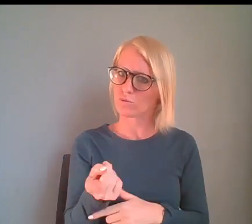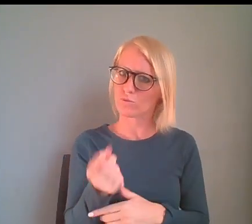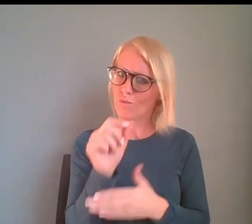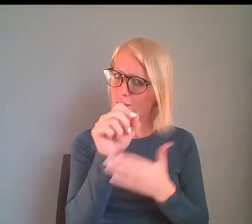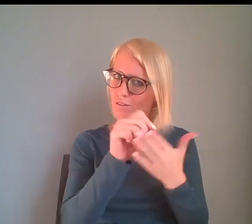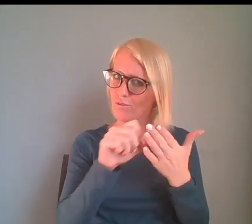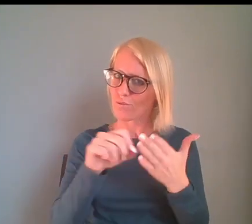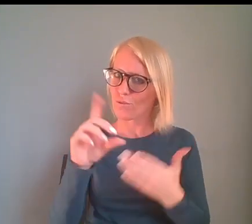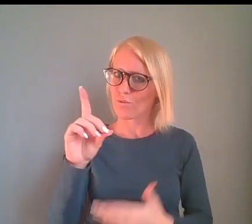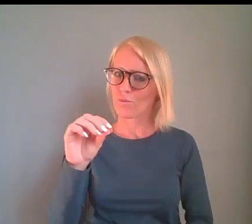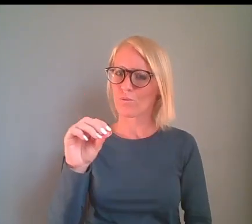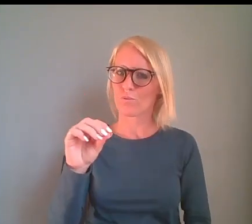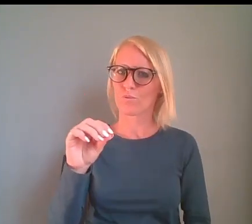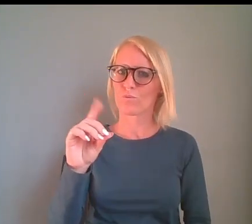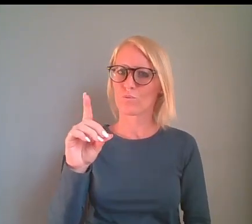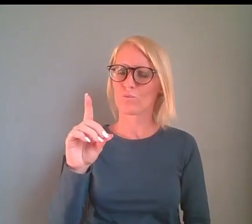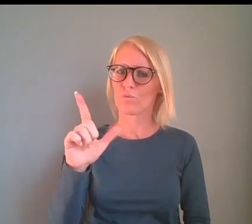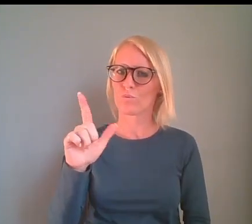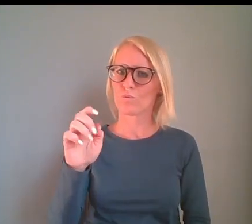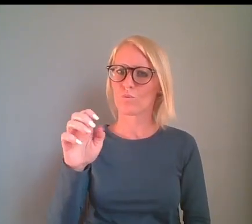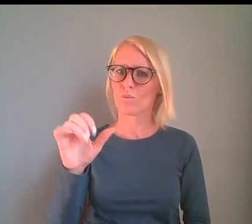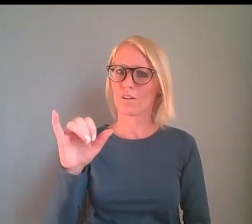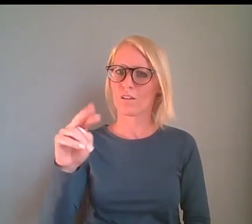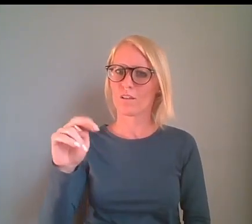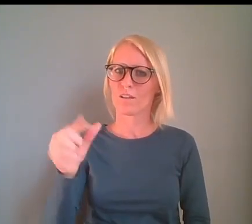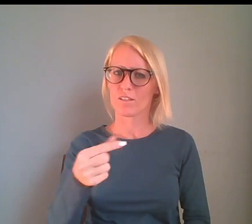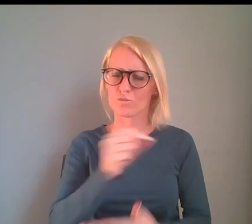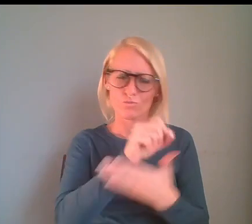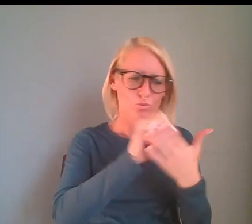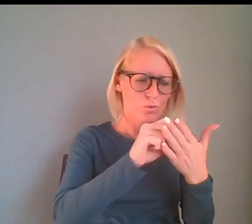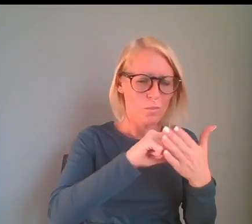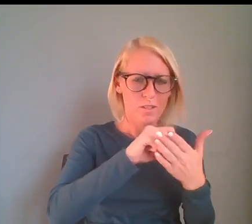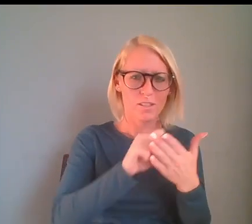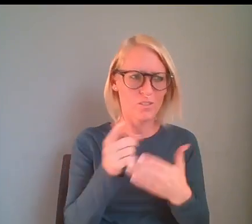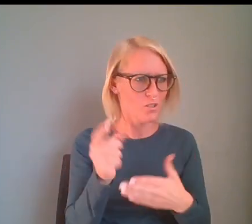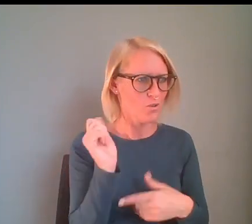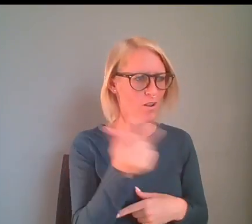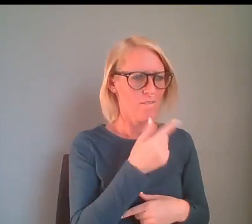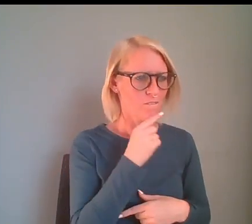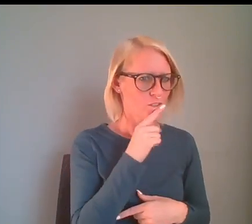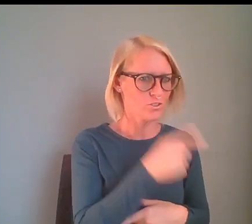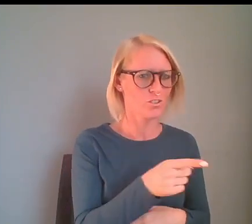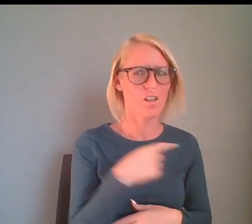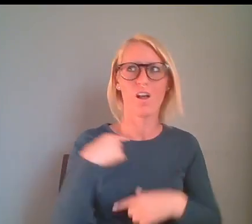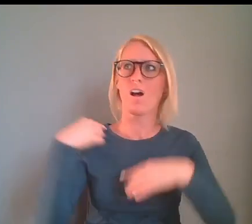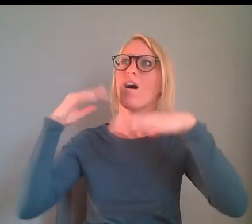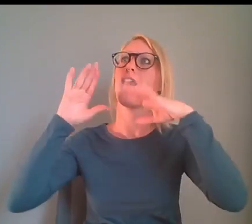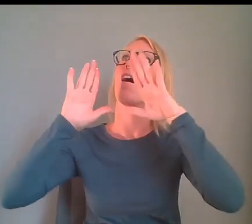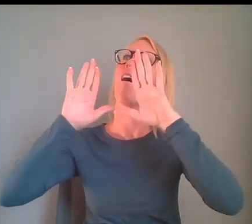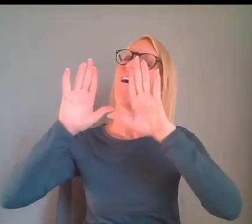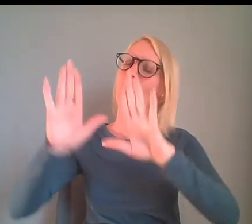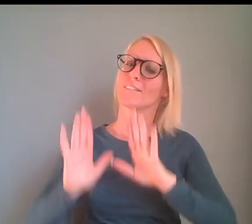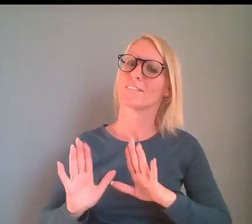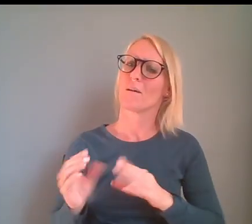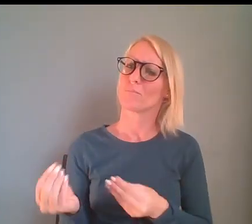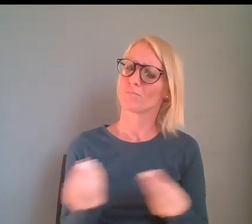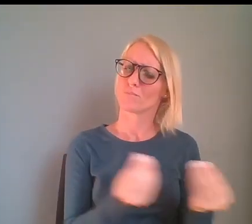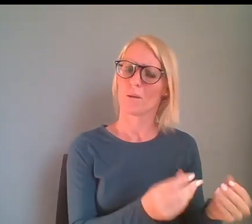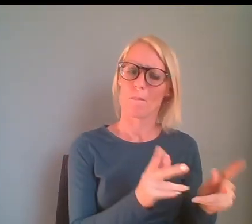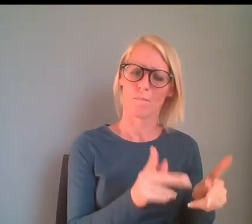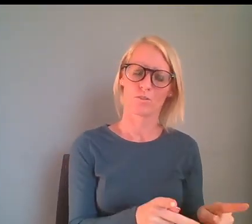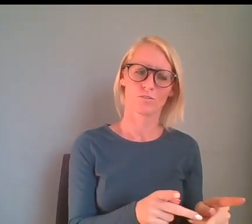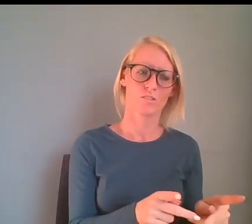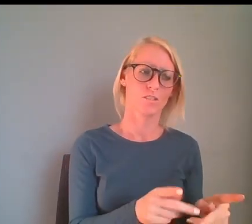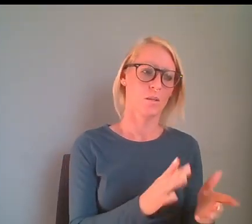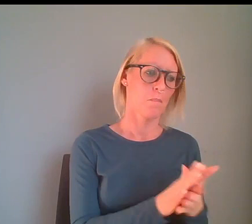soon as you sat down, you started scribbling. I think you guys did for sure. And that is so awesome. It's like you give a person something to